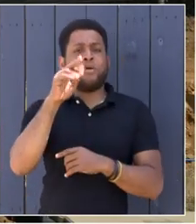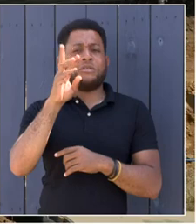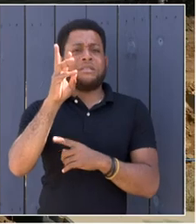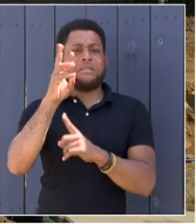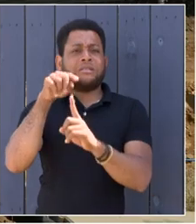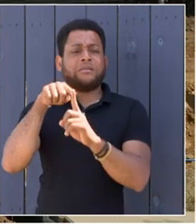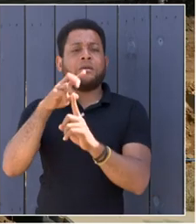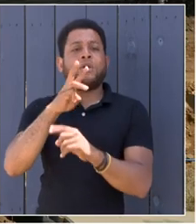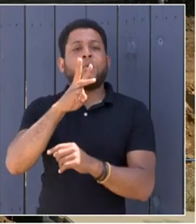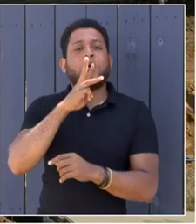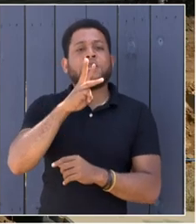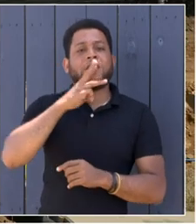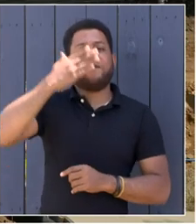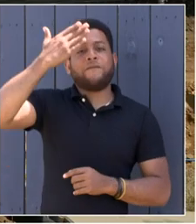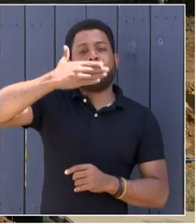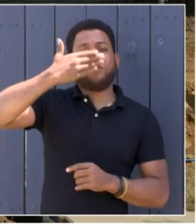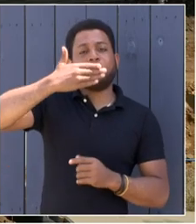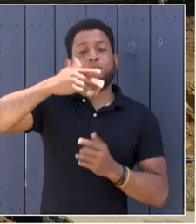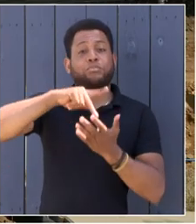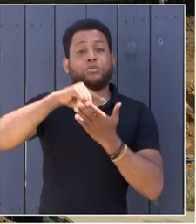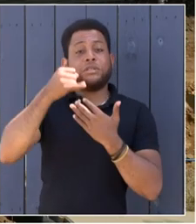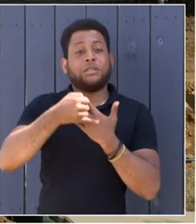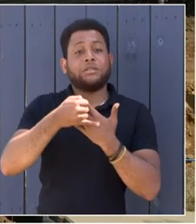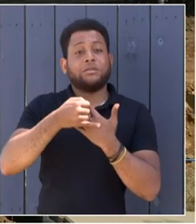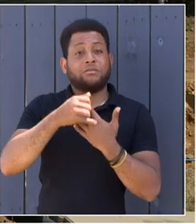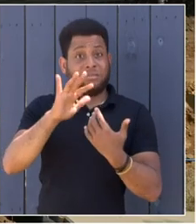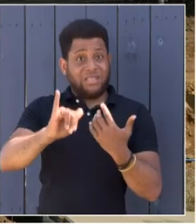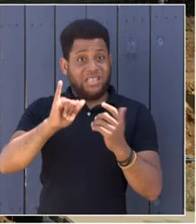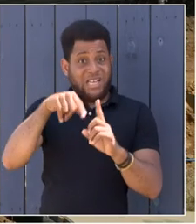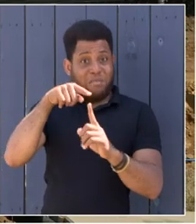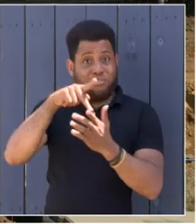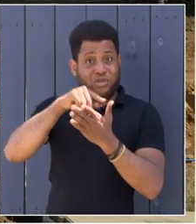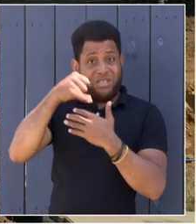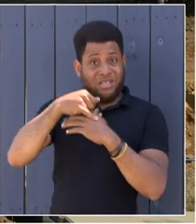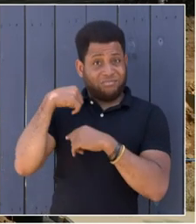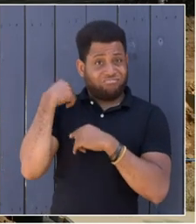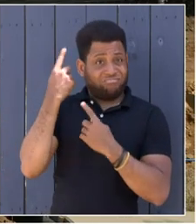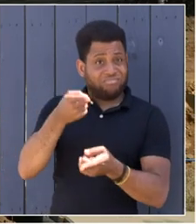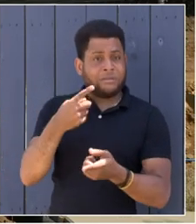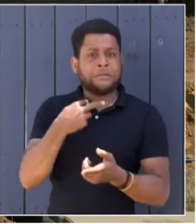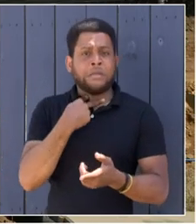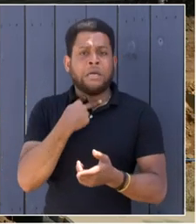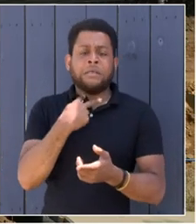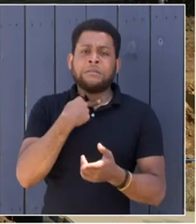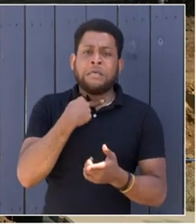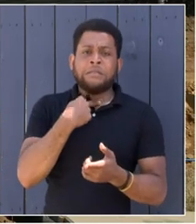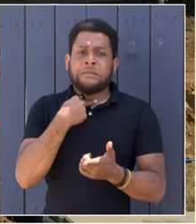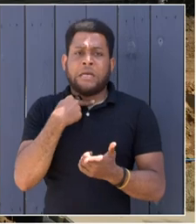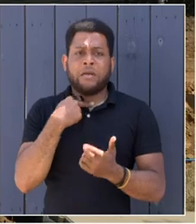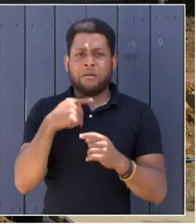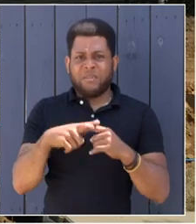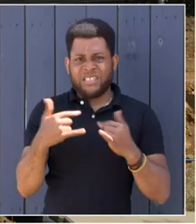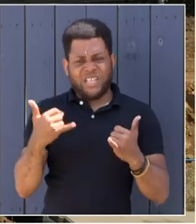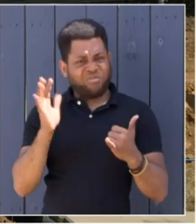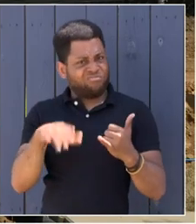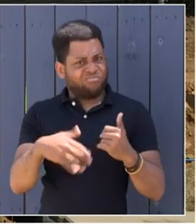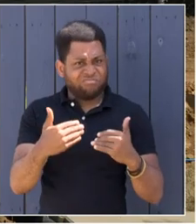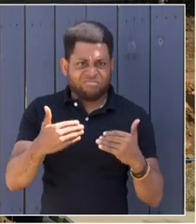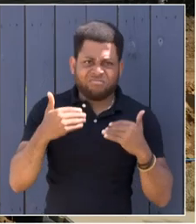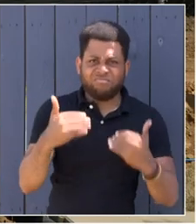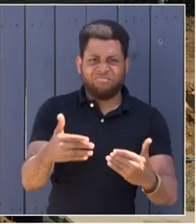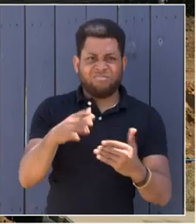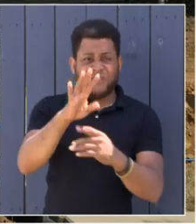was also stuck, but now is 450 new homes at the Southwest